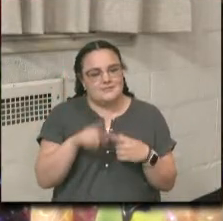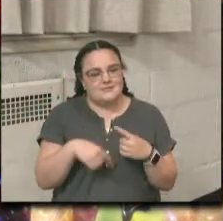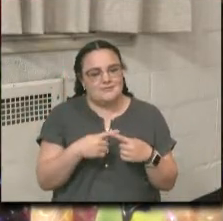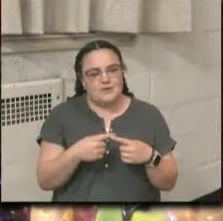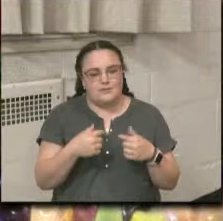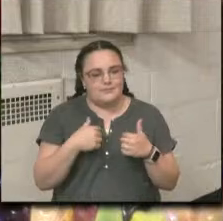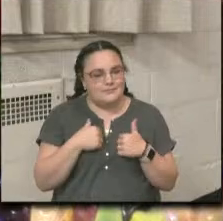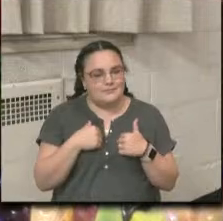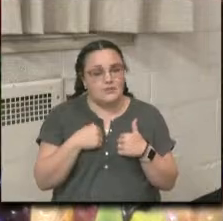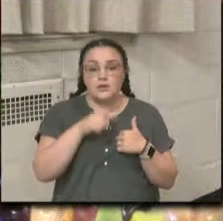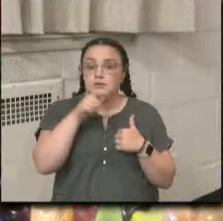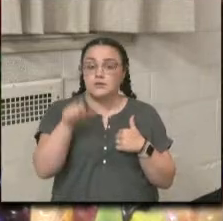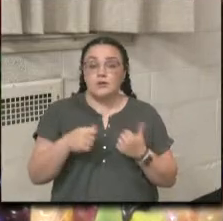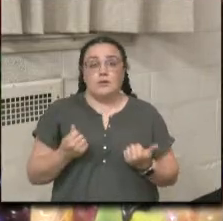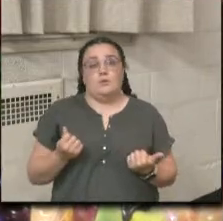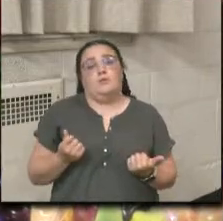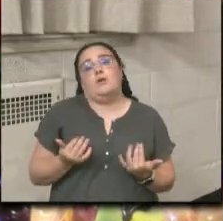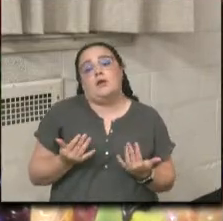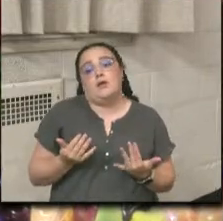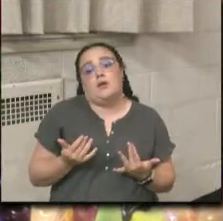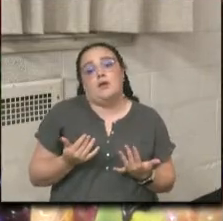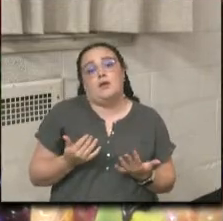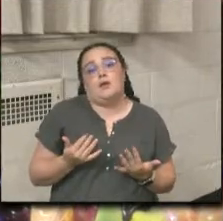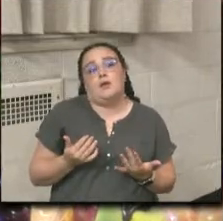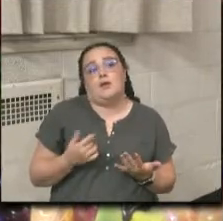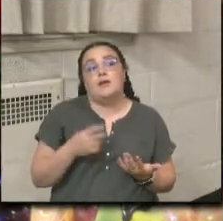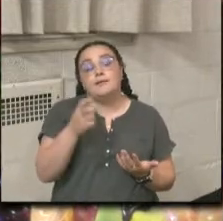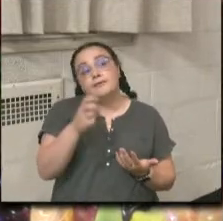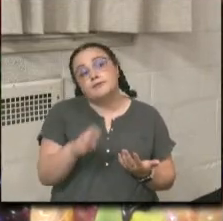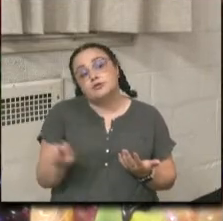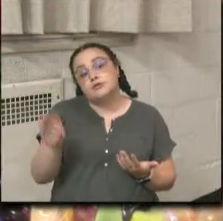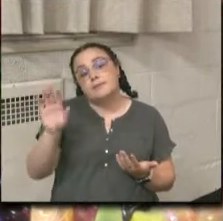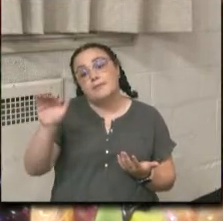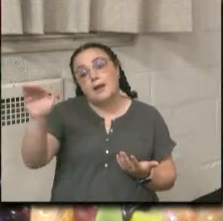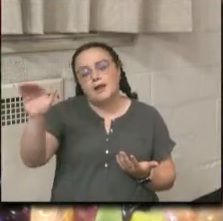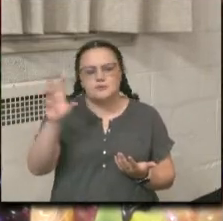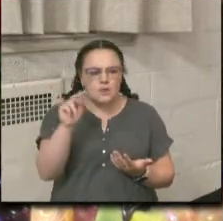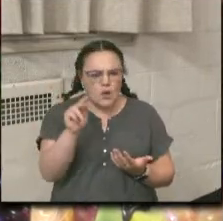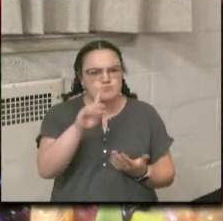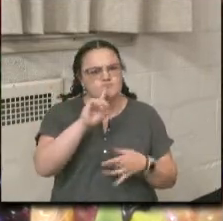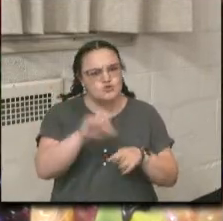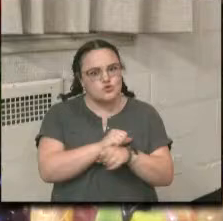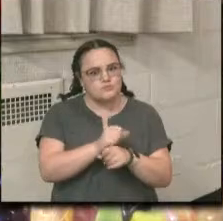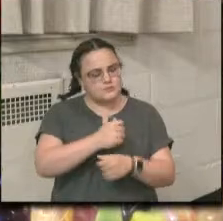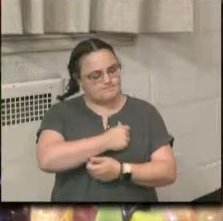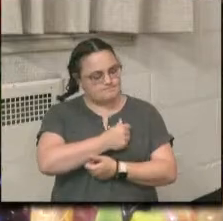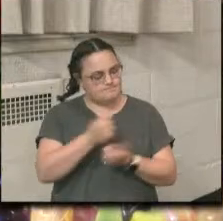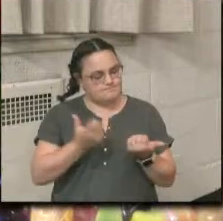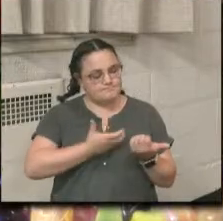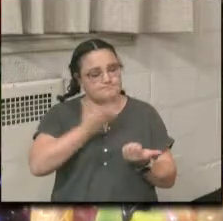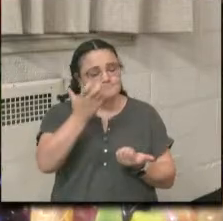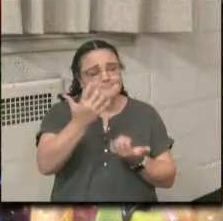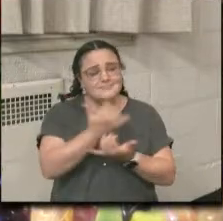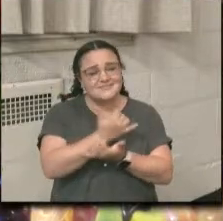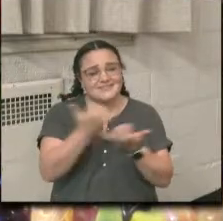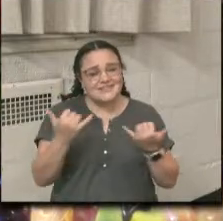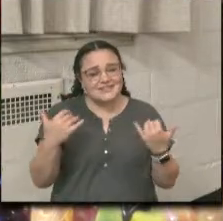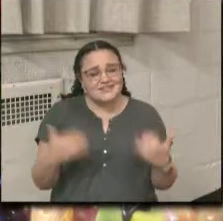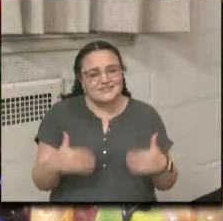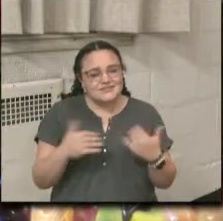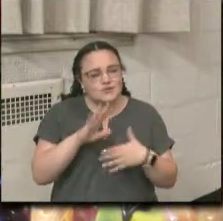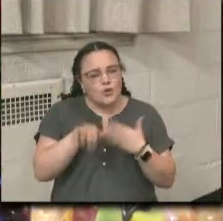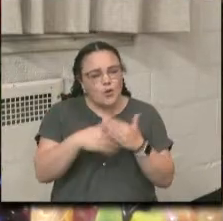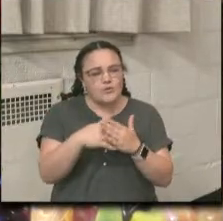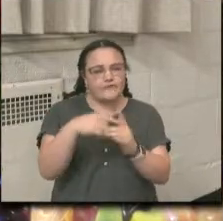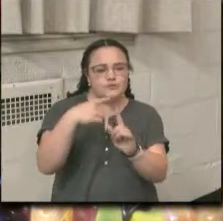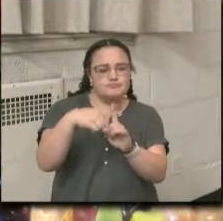wait until I transitioned to say it. So I'm really grateful for your accolades,